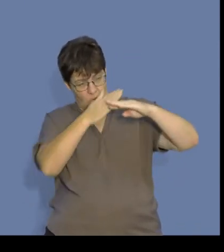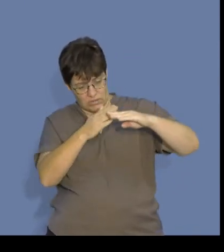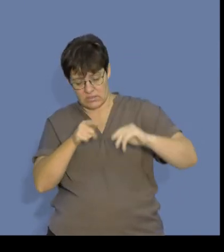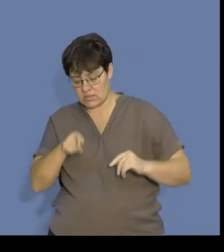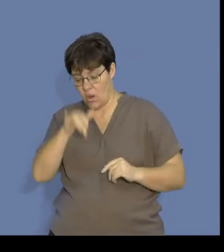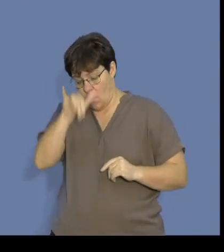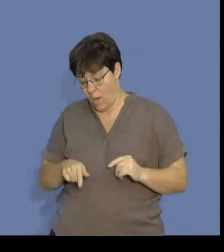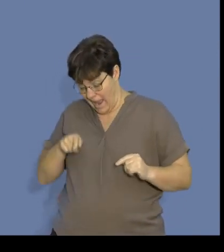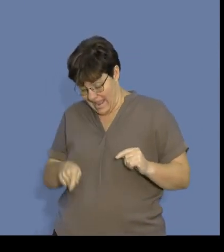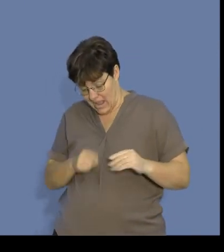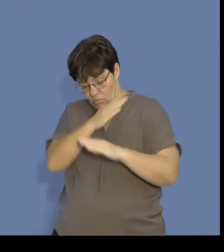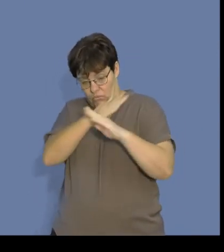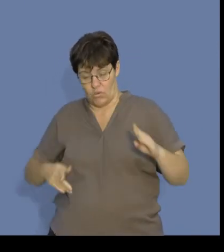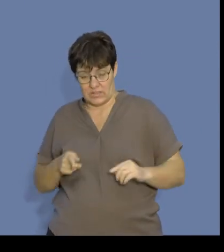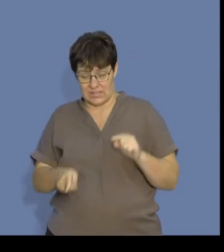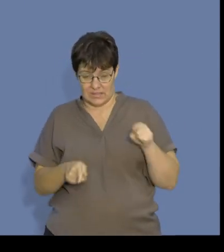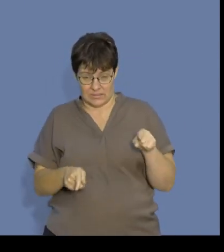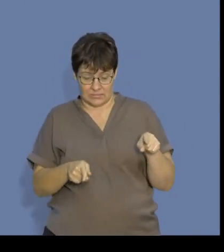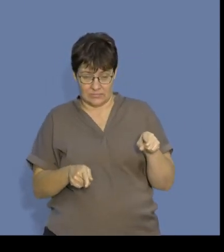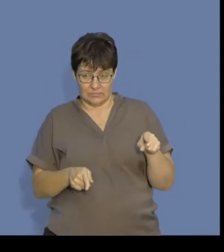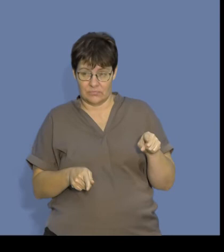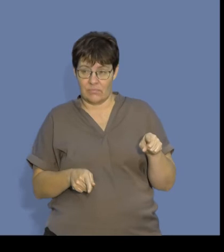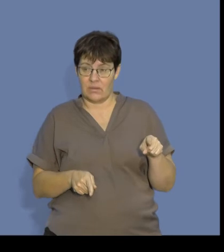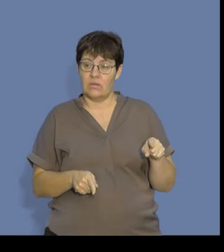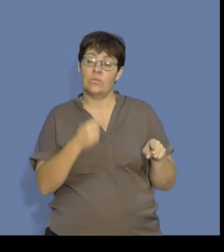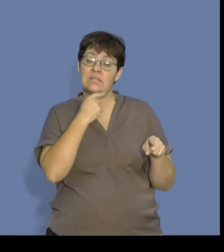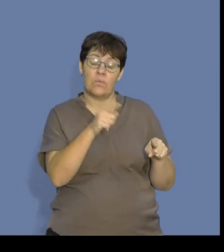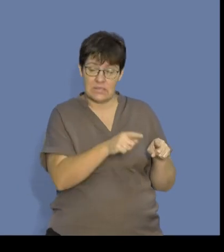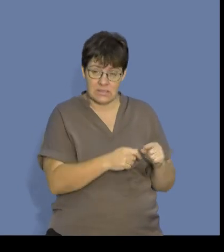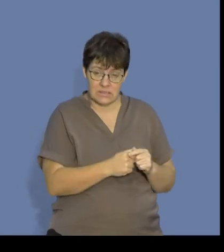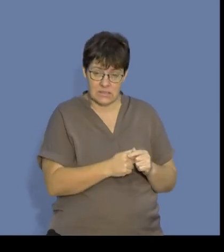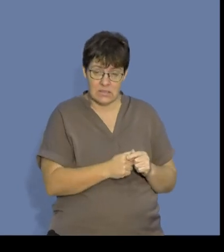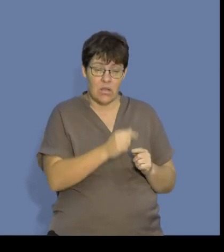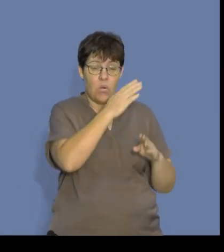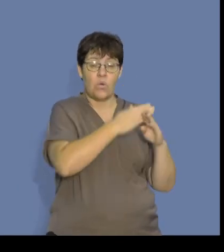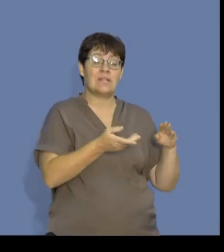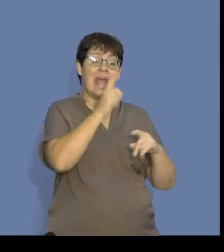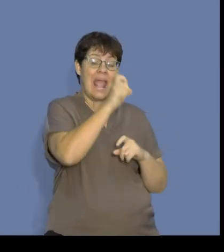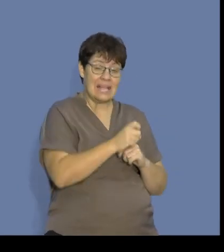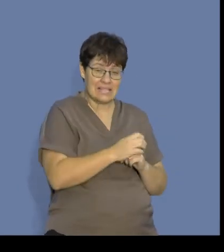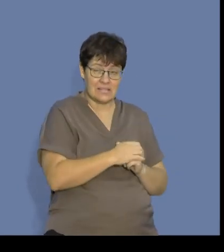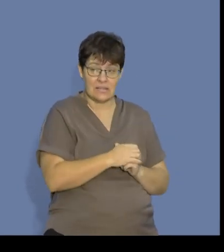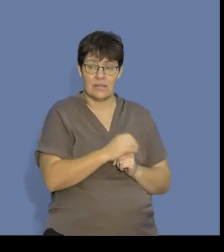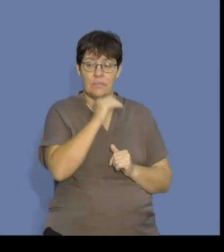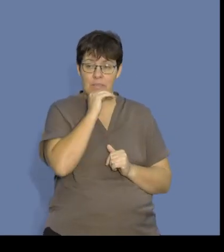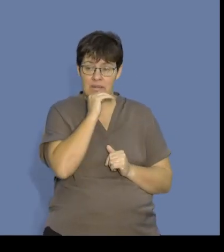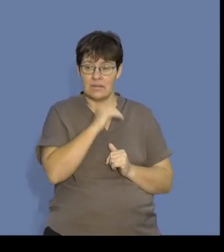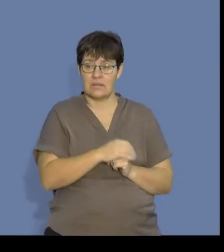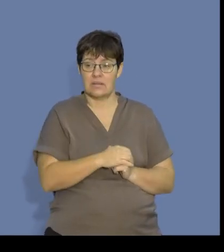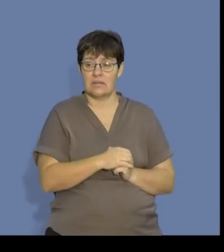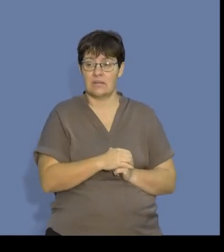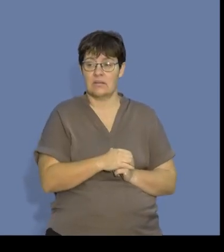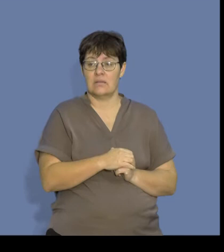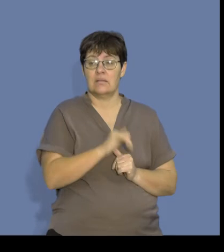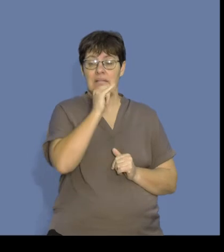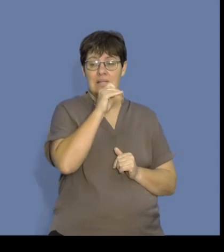that point. It is crossing the y-axis at that point. Remember, what did we say? Where it is crossing the x-axis, we